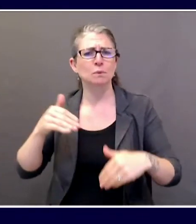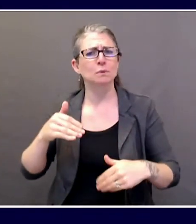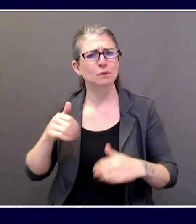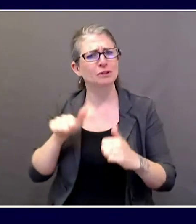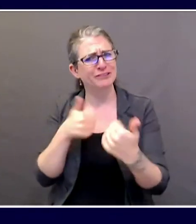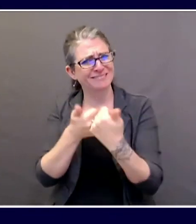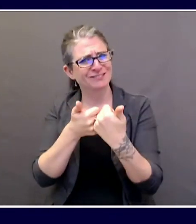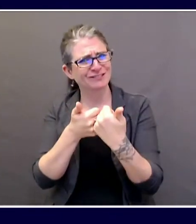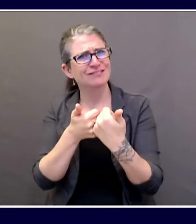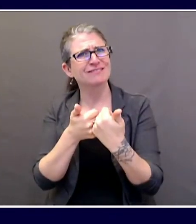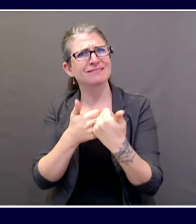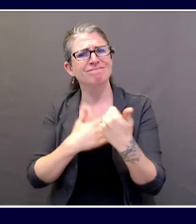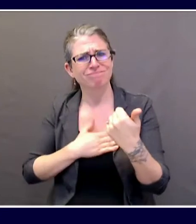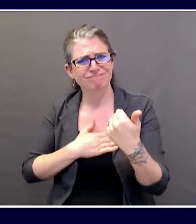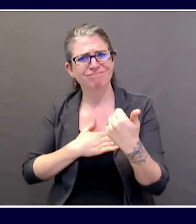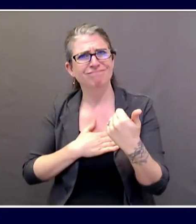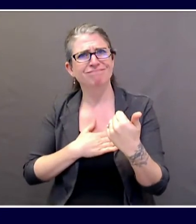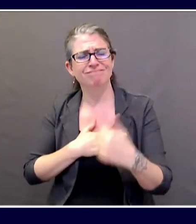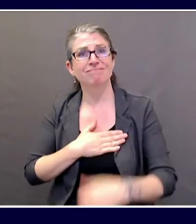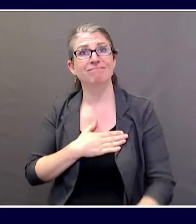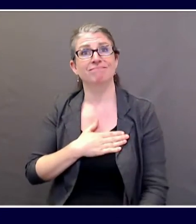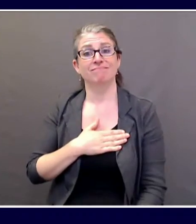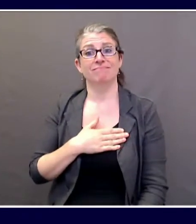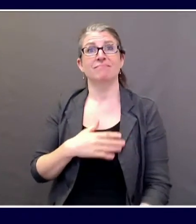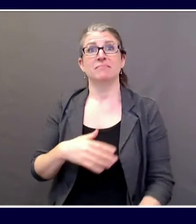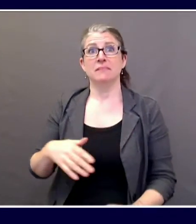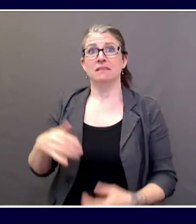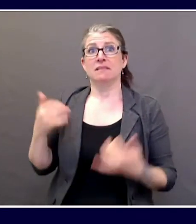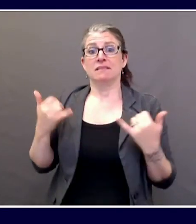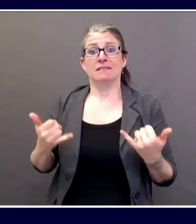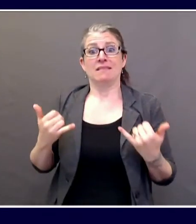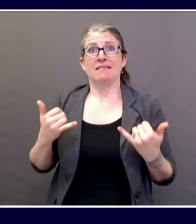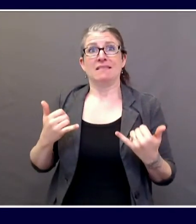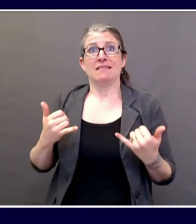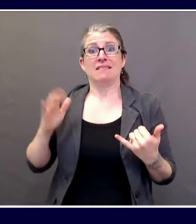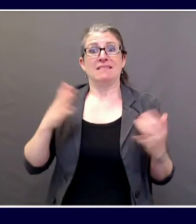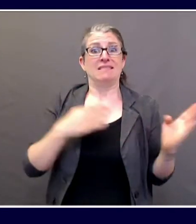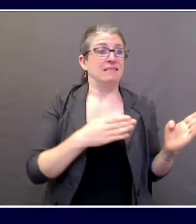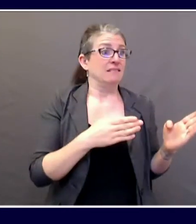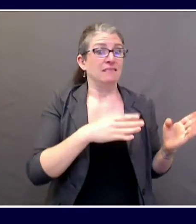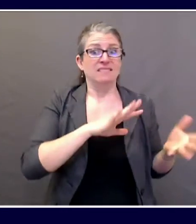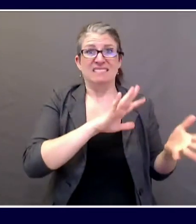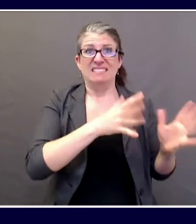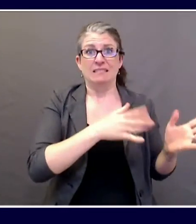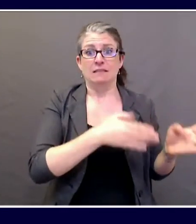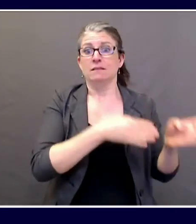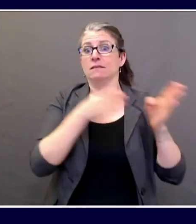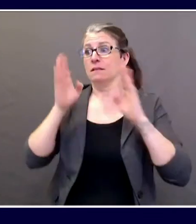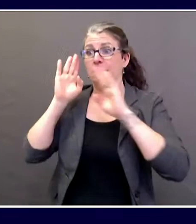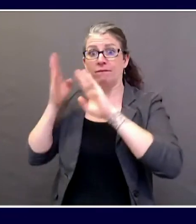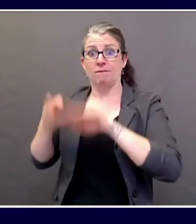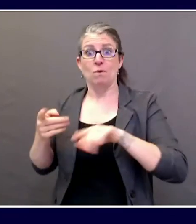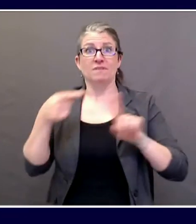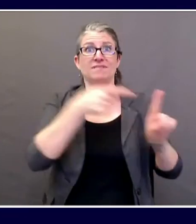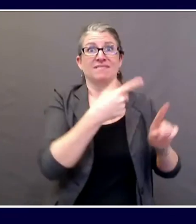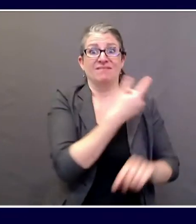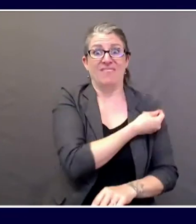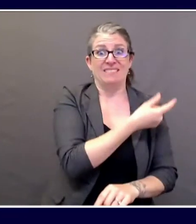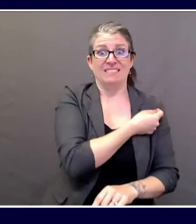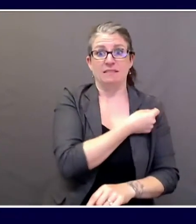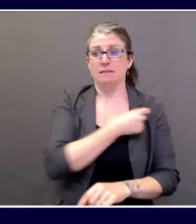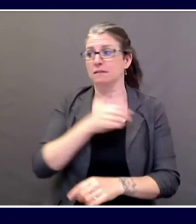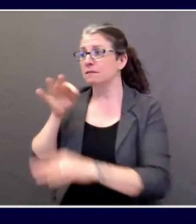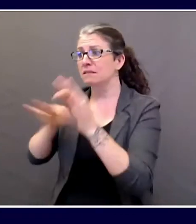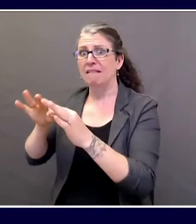administering vaccines, without fail, healthcare providers across the state, whether they were nurses, physicians, or EMS